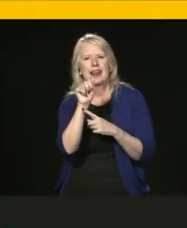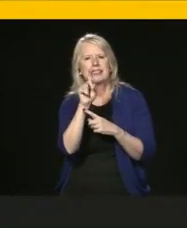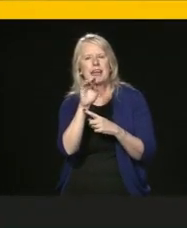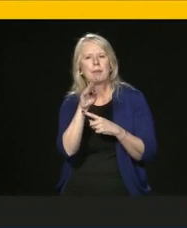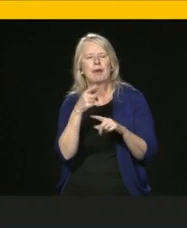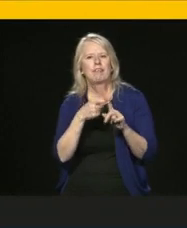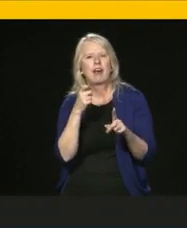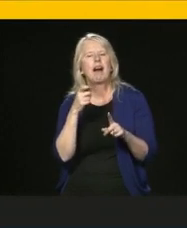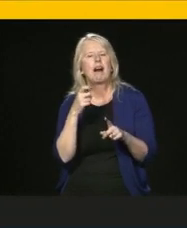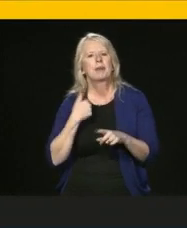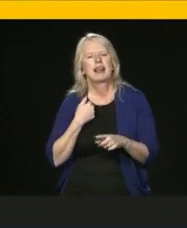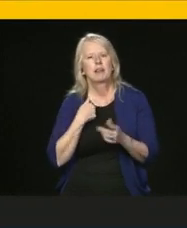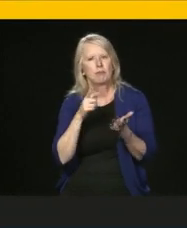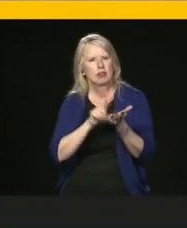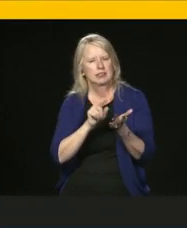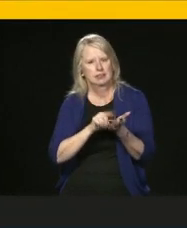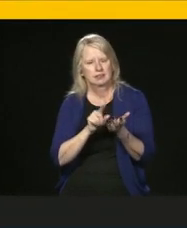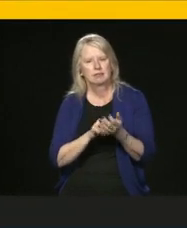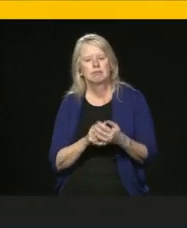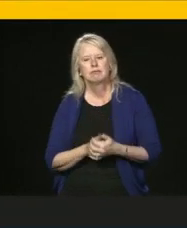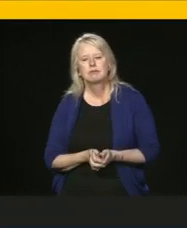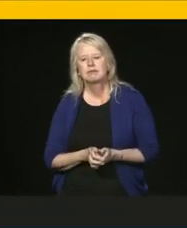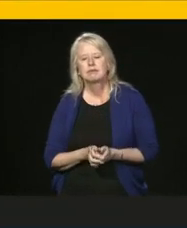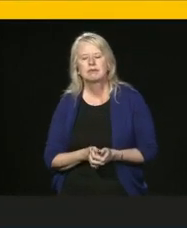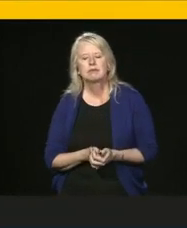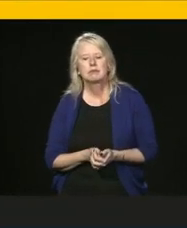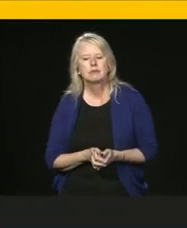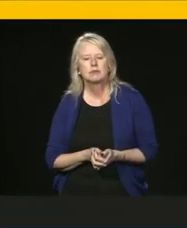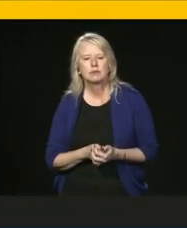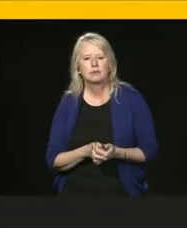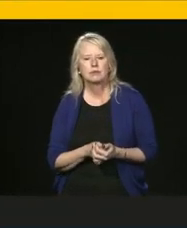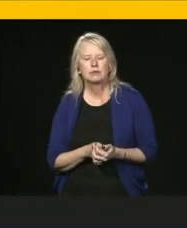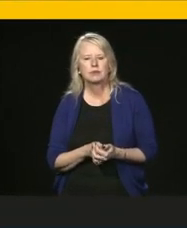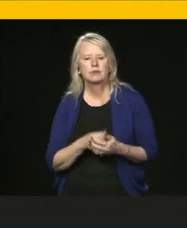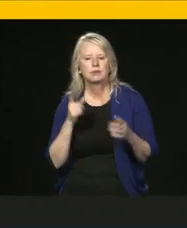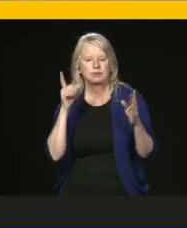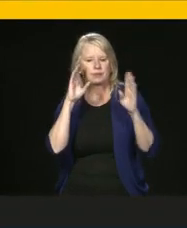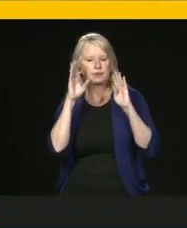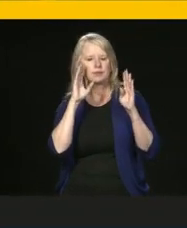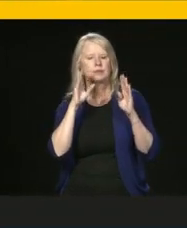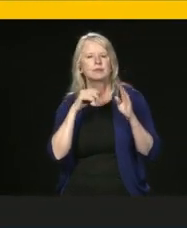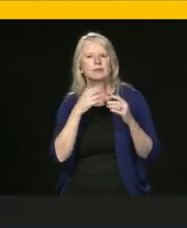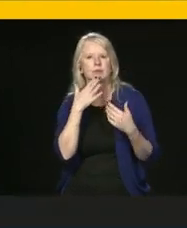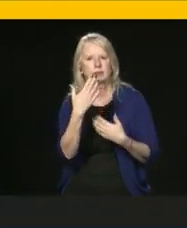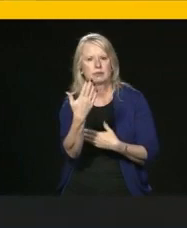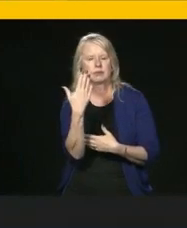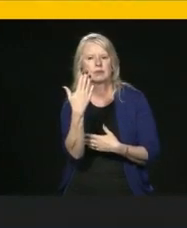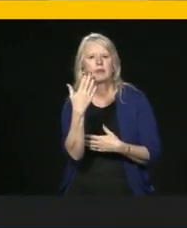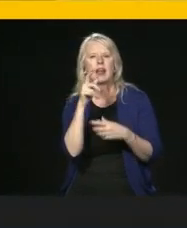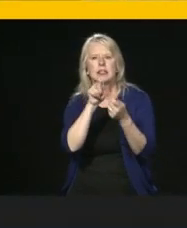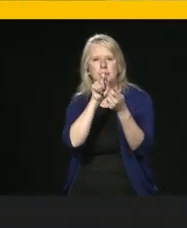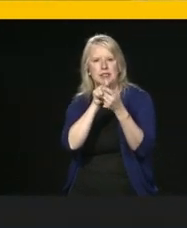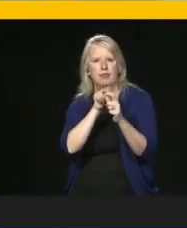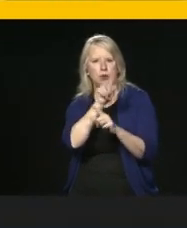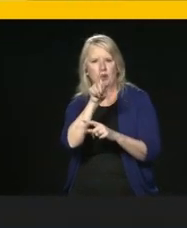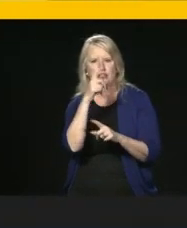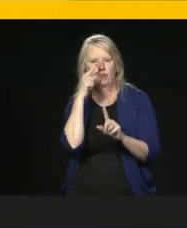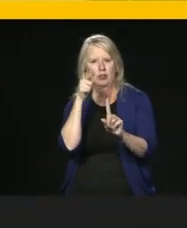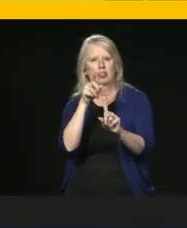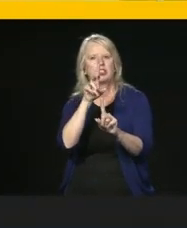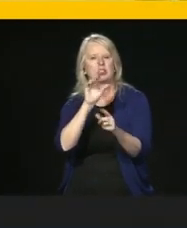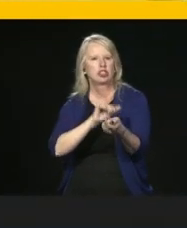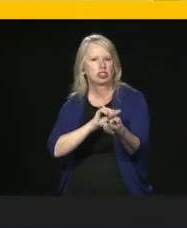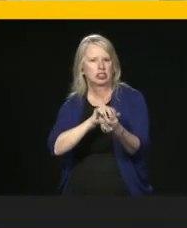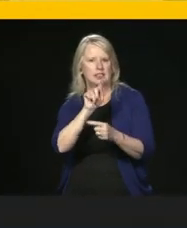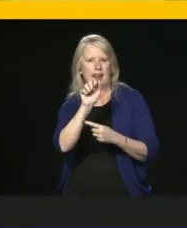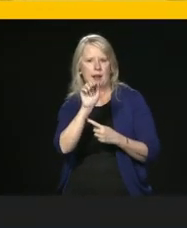vous. Oui, bonjour. Good morning. A specific question for Dr. Tam. Could you give us